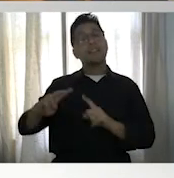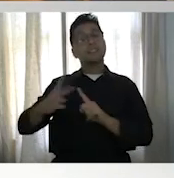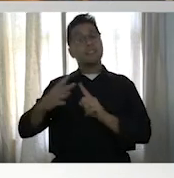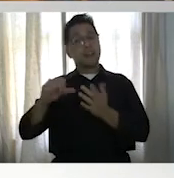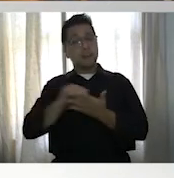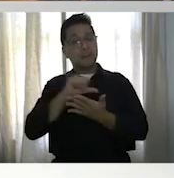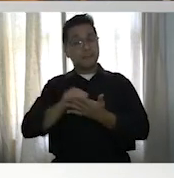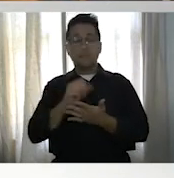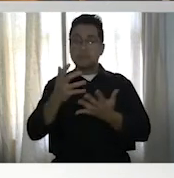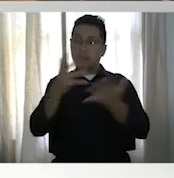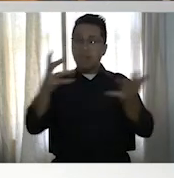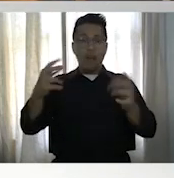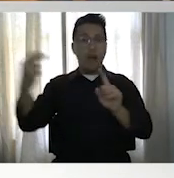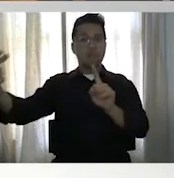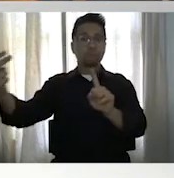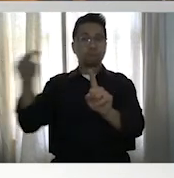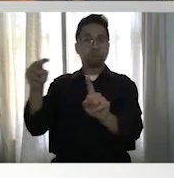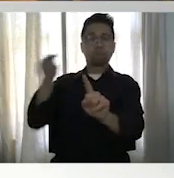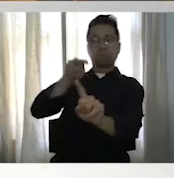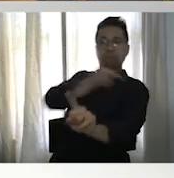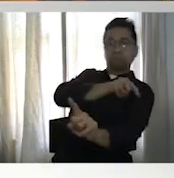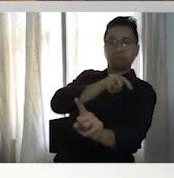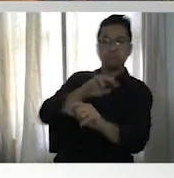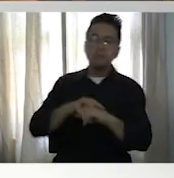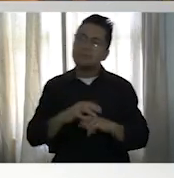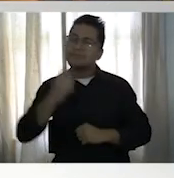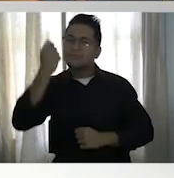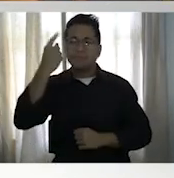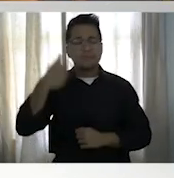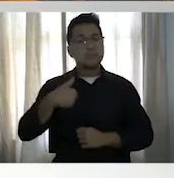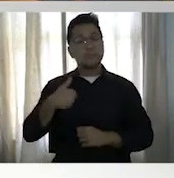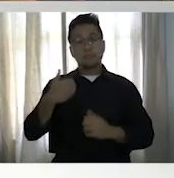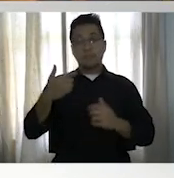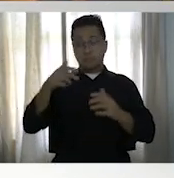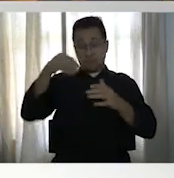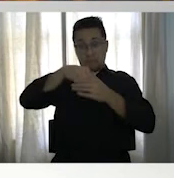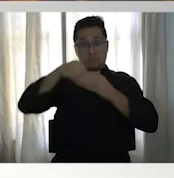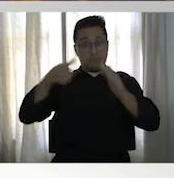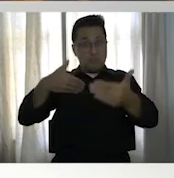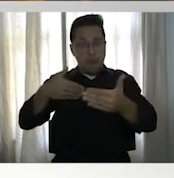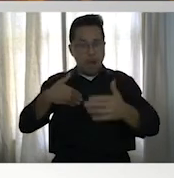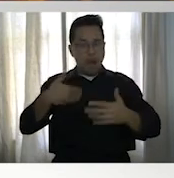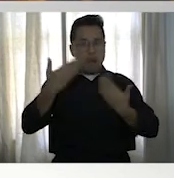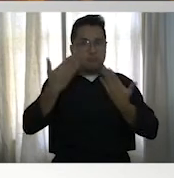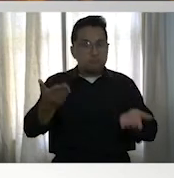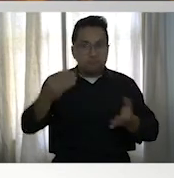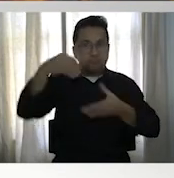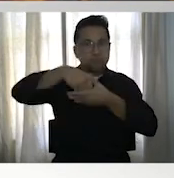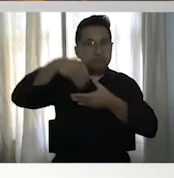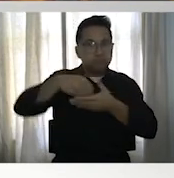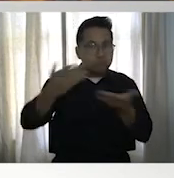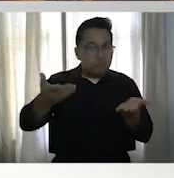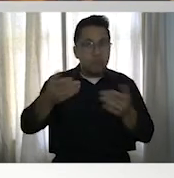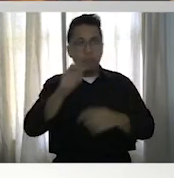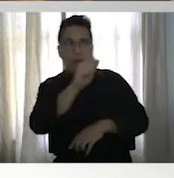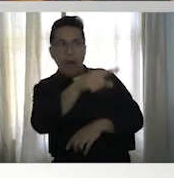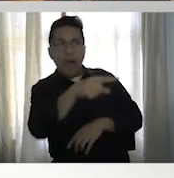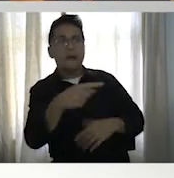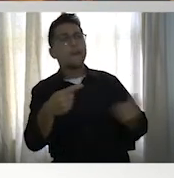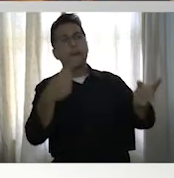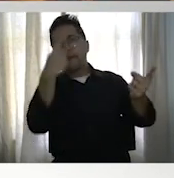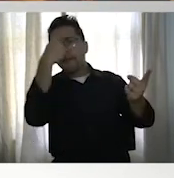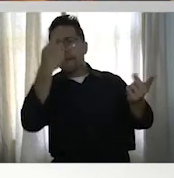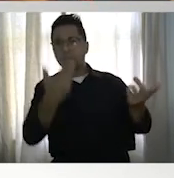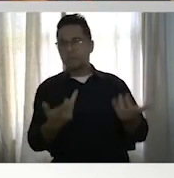of perspective taking there. Now, we don't know what's in the box, no. If we'll ask our kids, some kids will